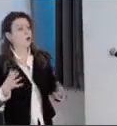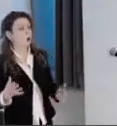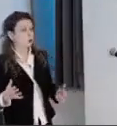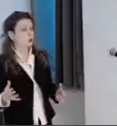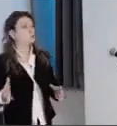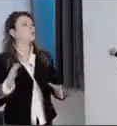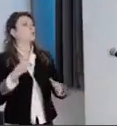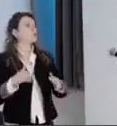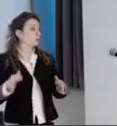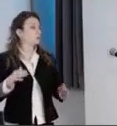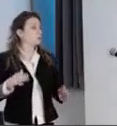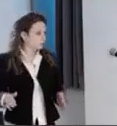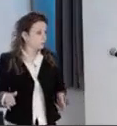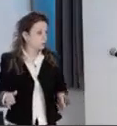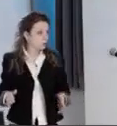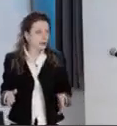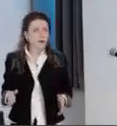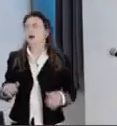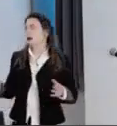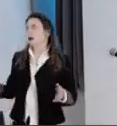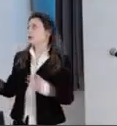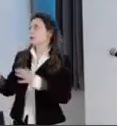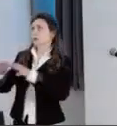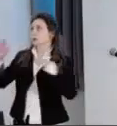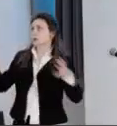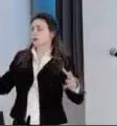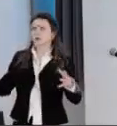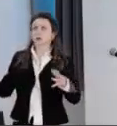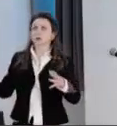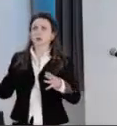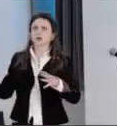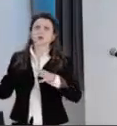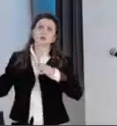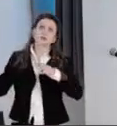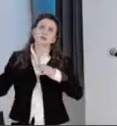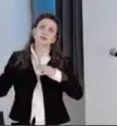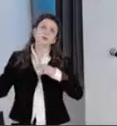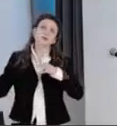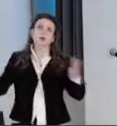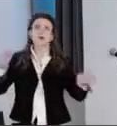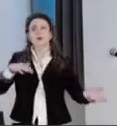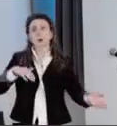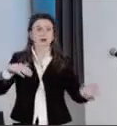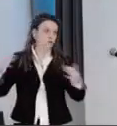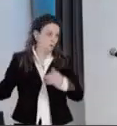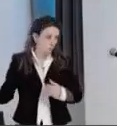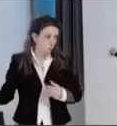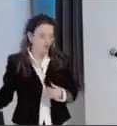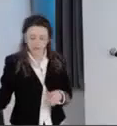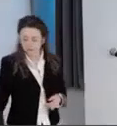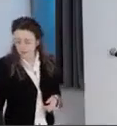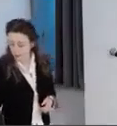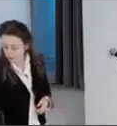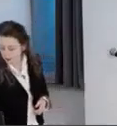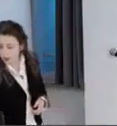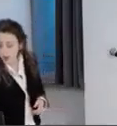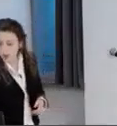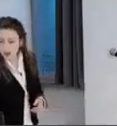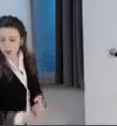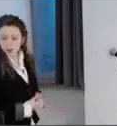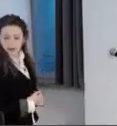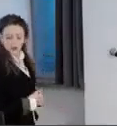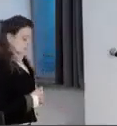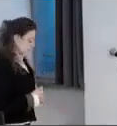Now, what knowledge do these views require? Again, this is a field in which views vary from less to more cognitively